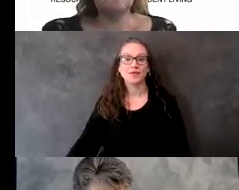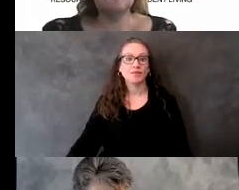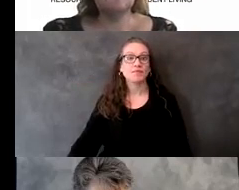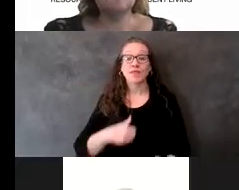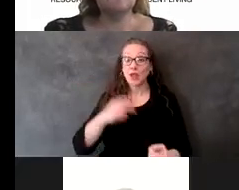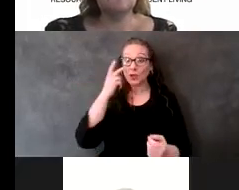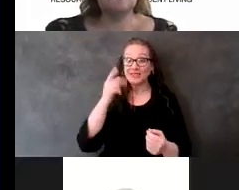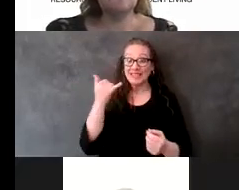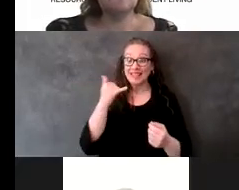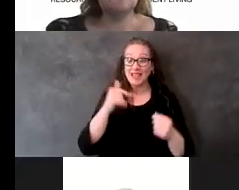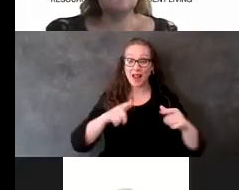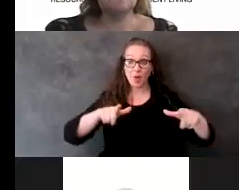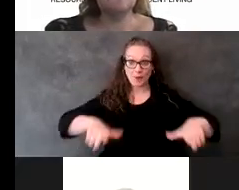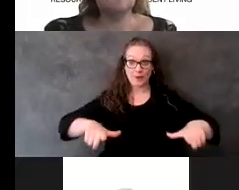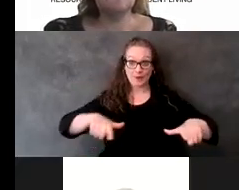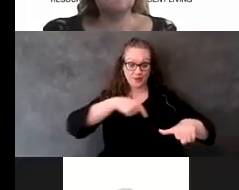every intersection.